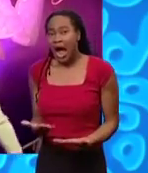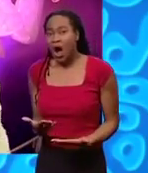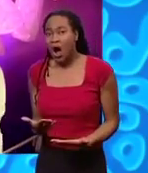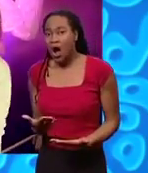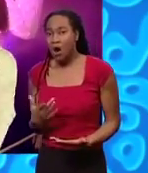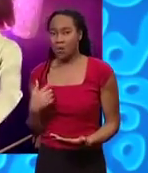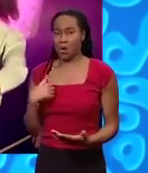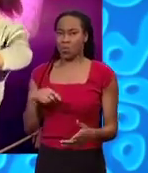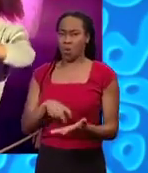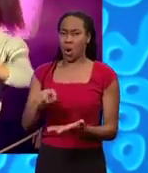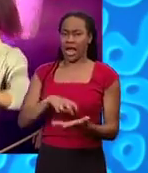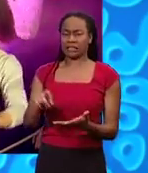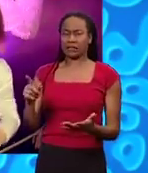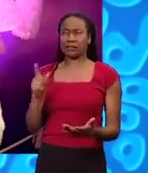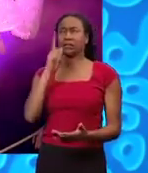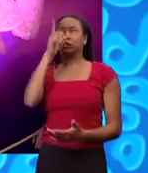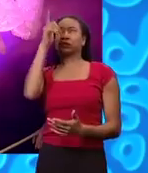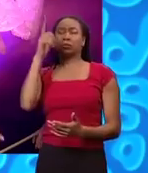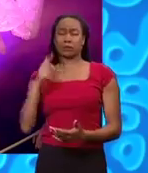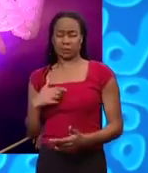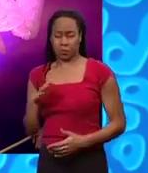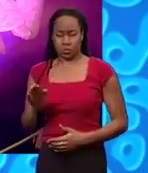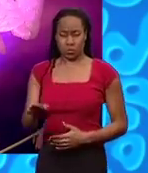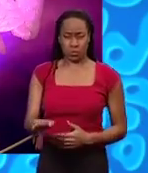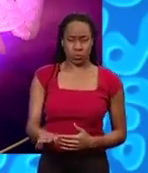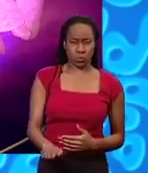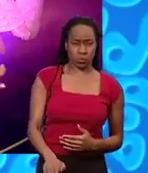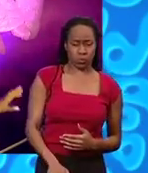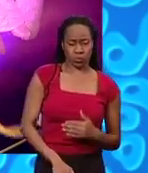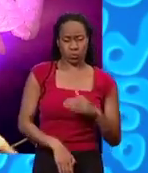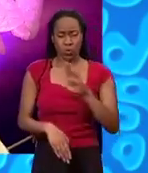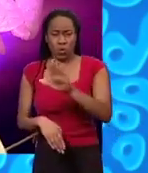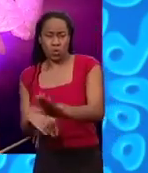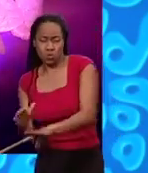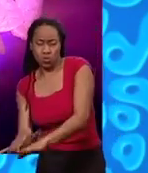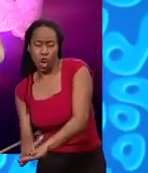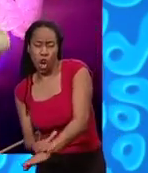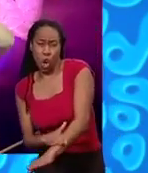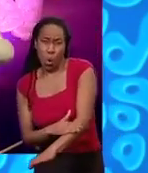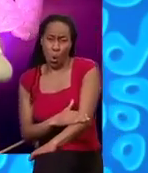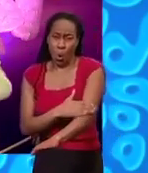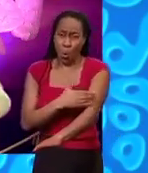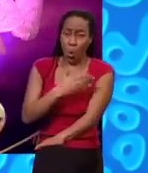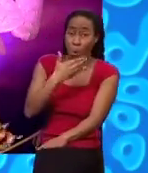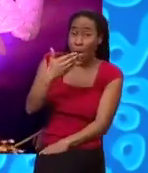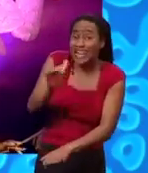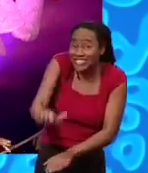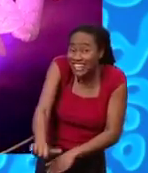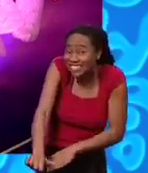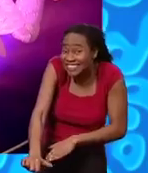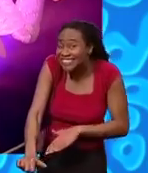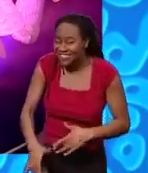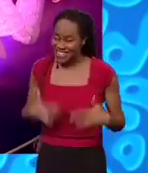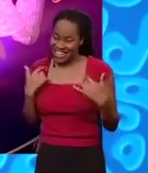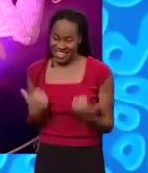more space walking. Slowly. That's right. I'm feeling good